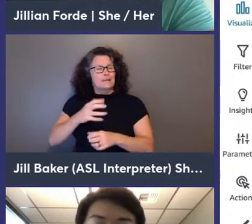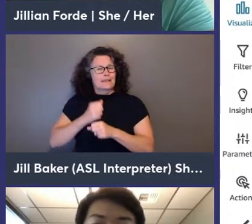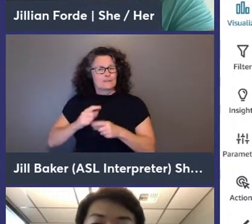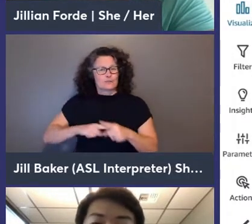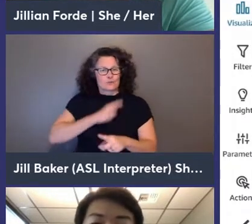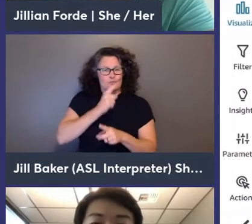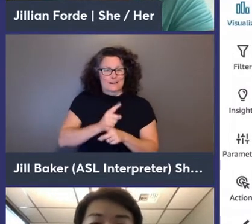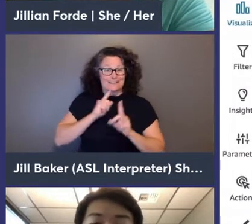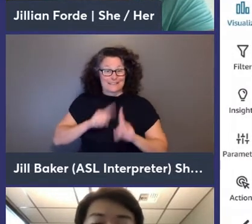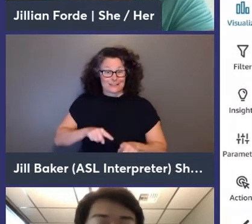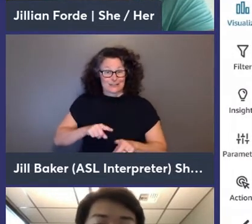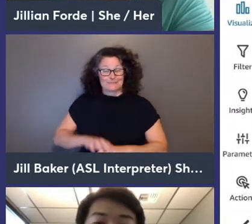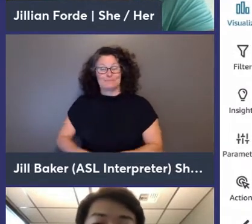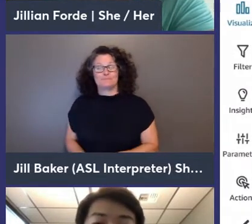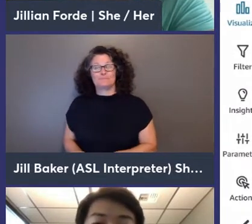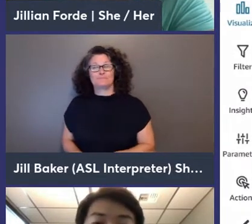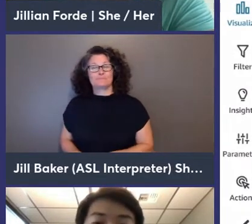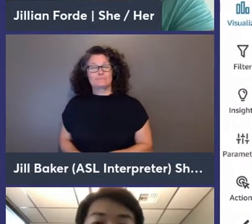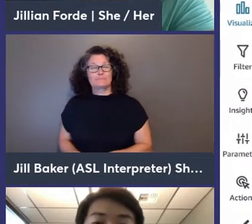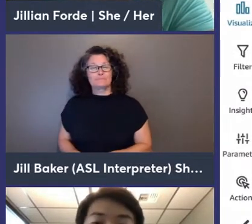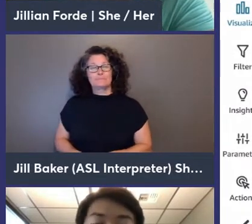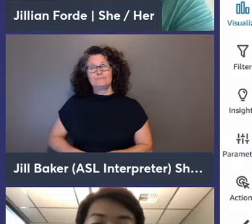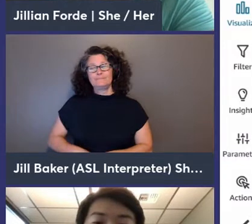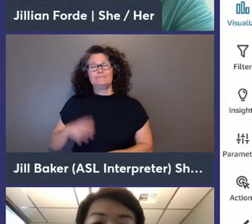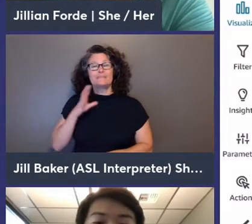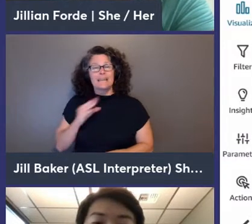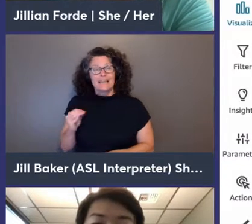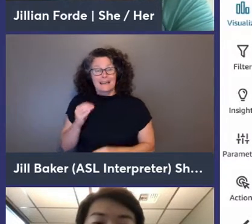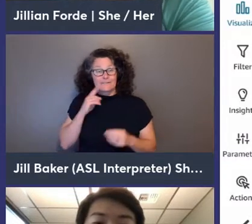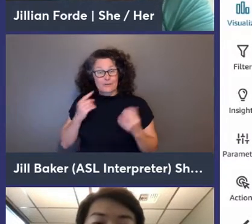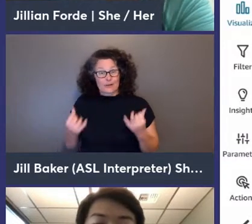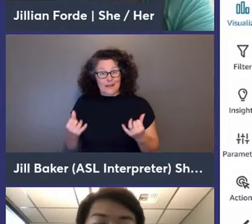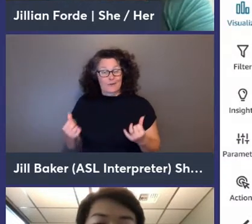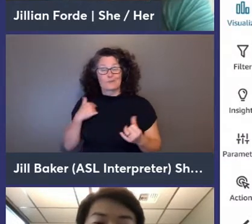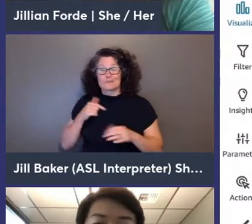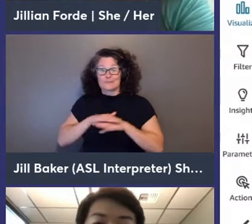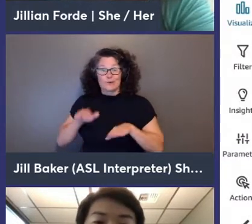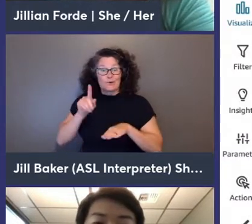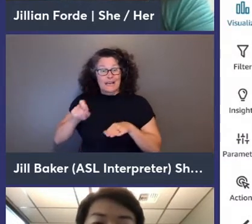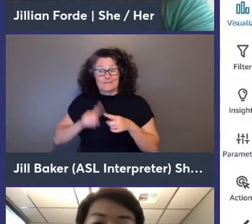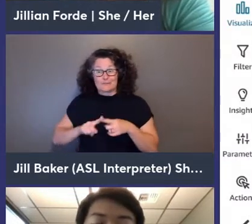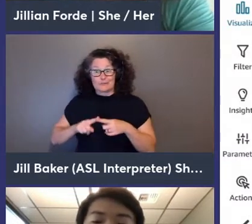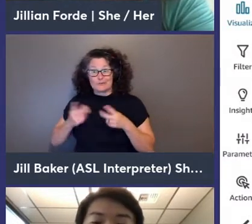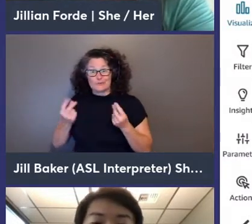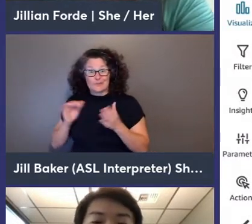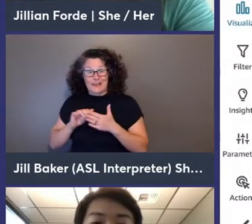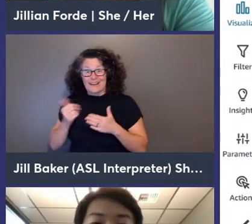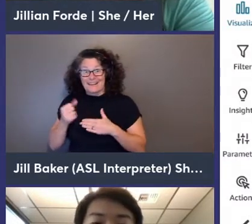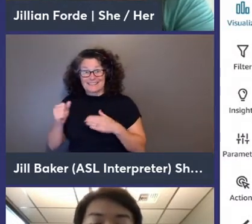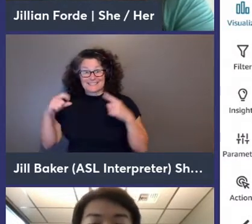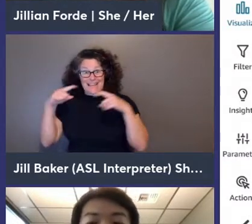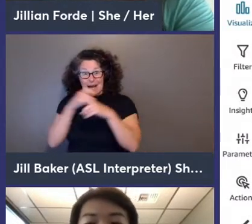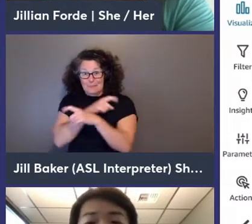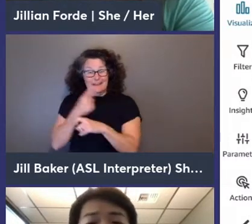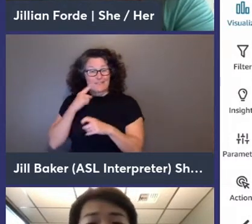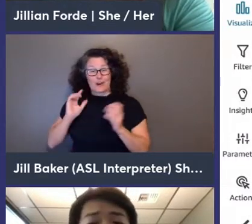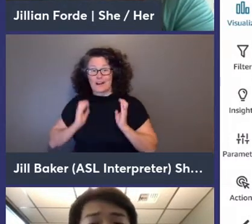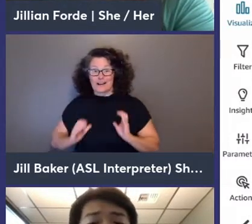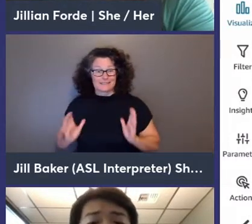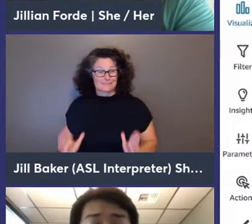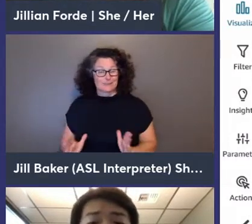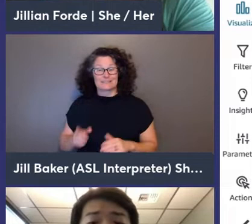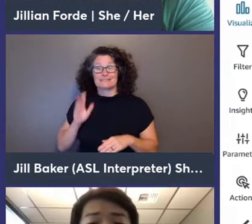answer. And I'm very glad to say that for now, we don't have to build this complicated solution for our customers, which